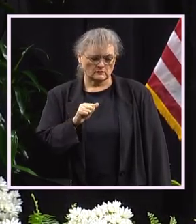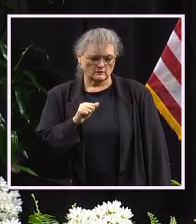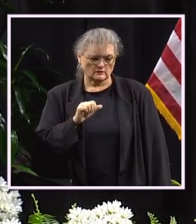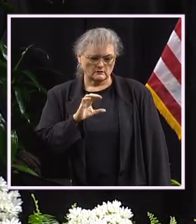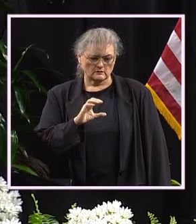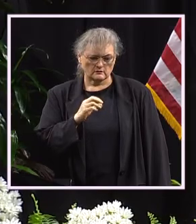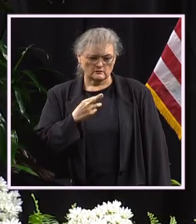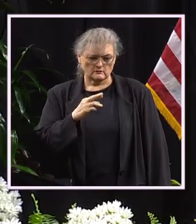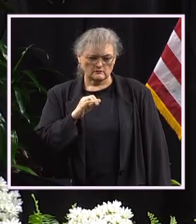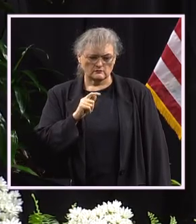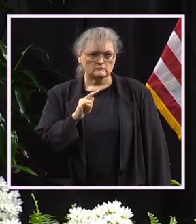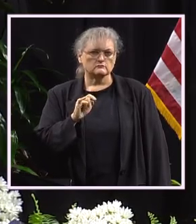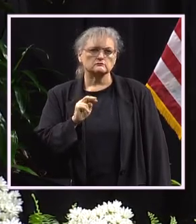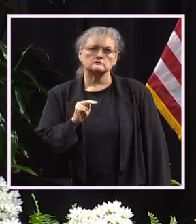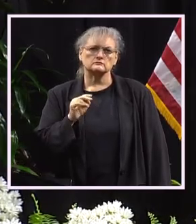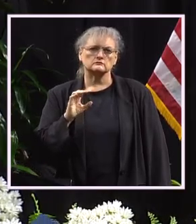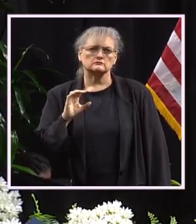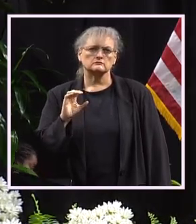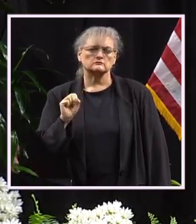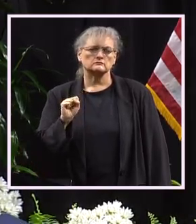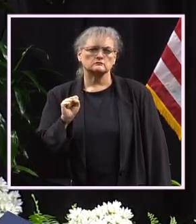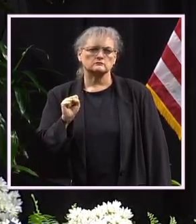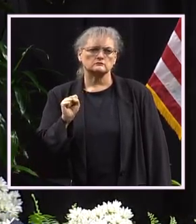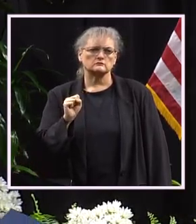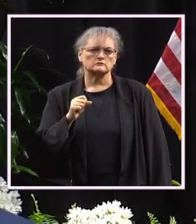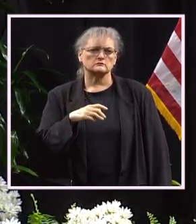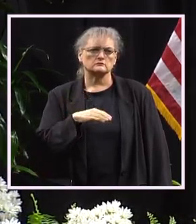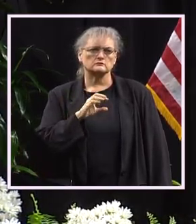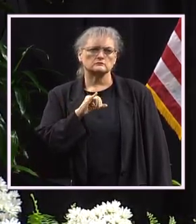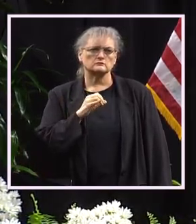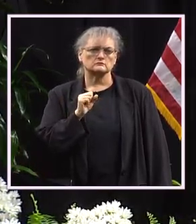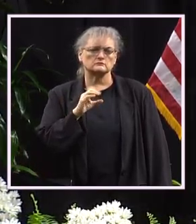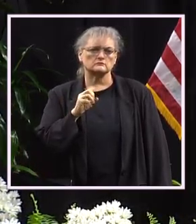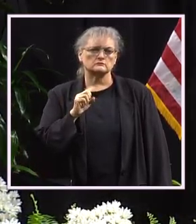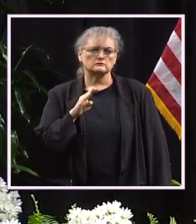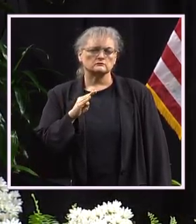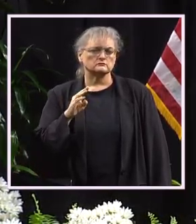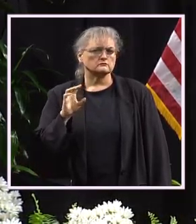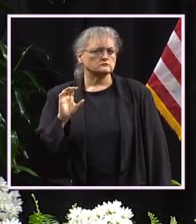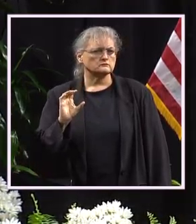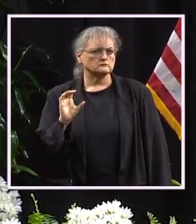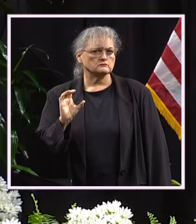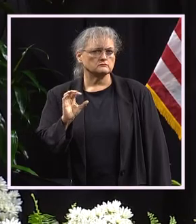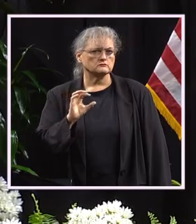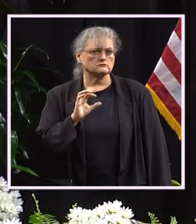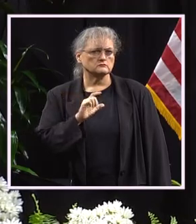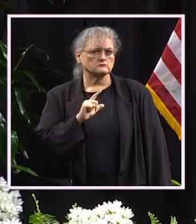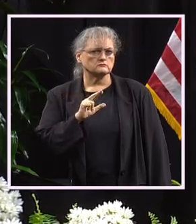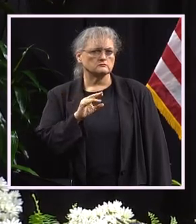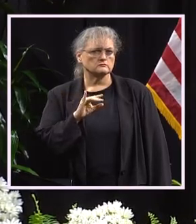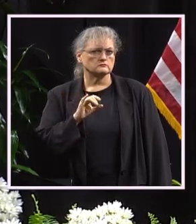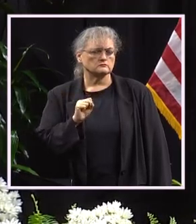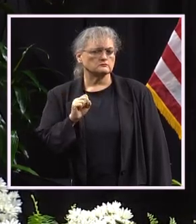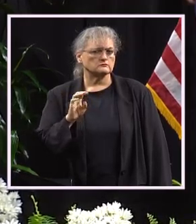Tristan Lane Shepherd. Jacob B. Chapa, cum laude. Luis D.